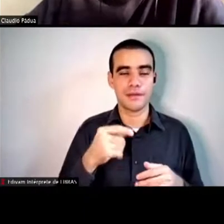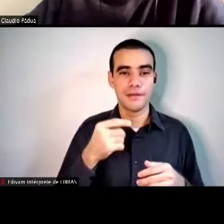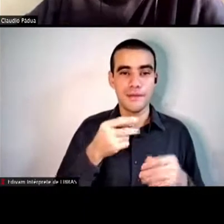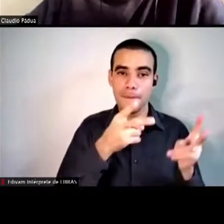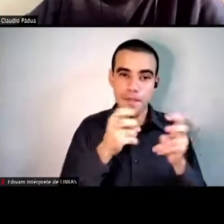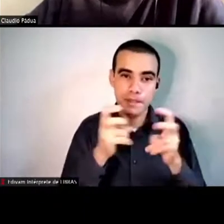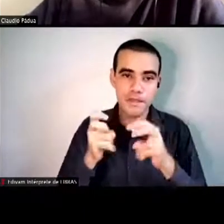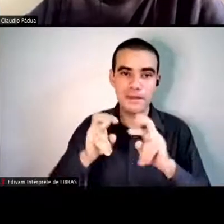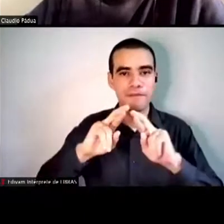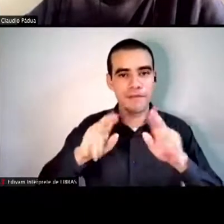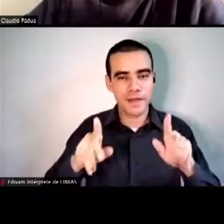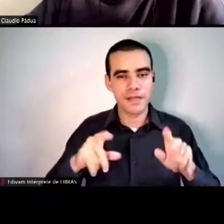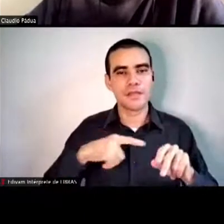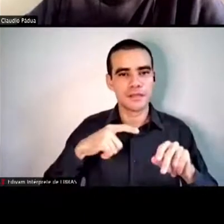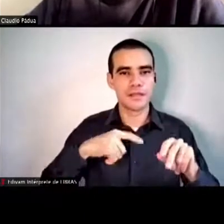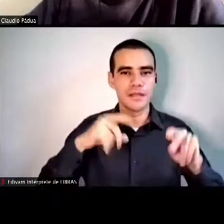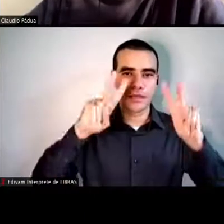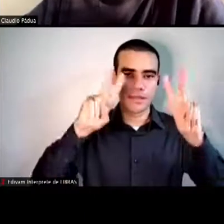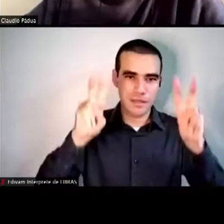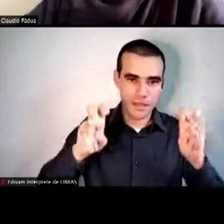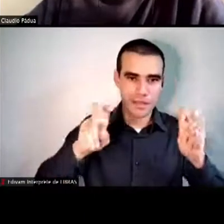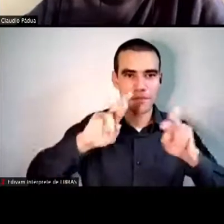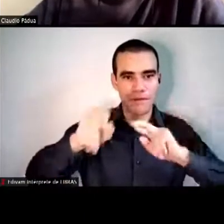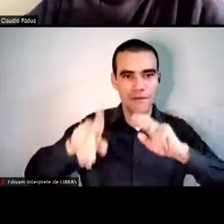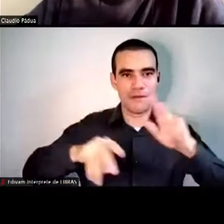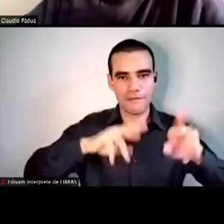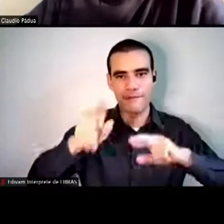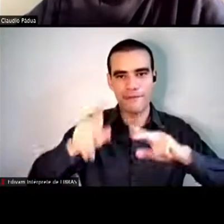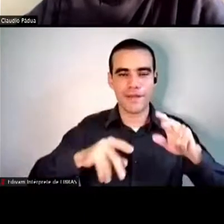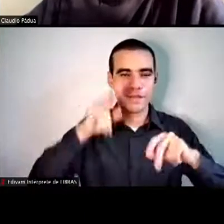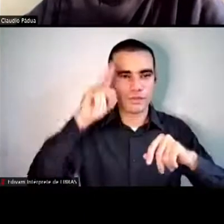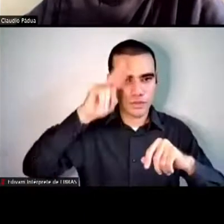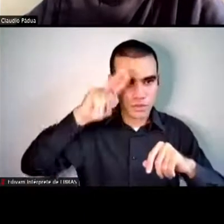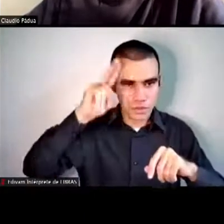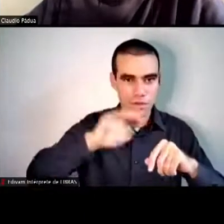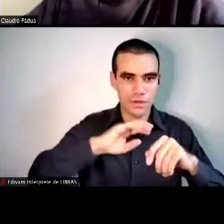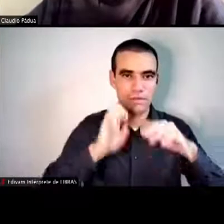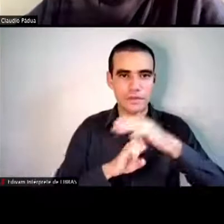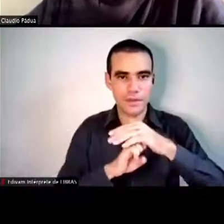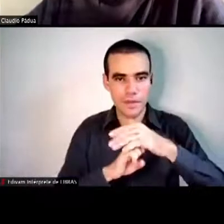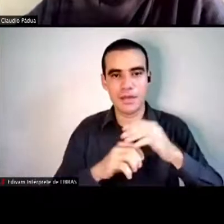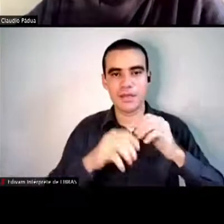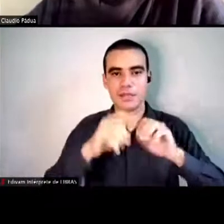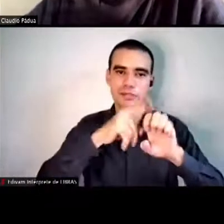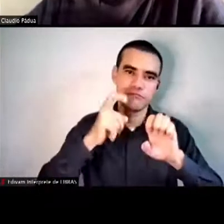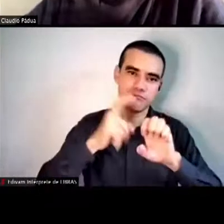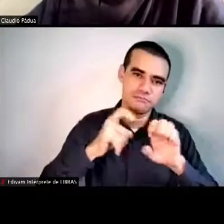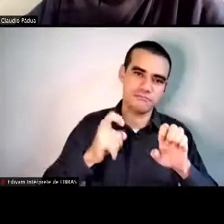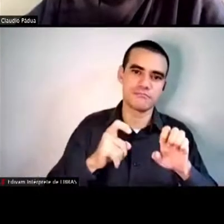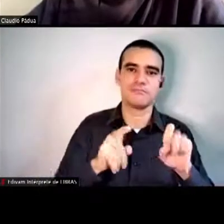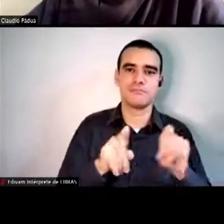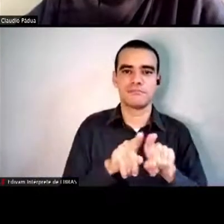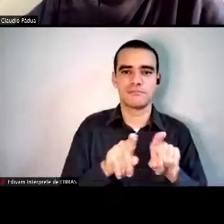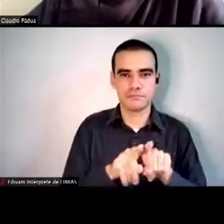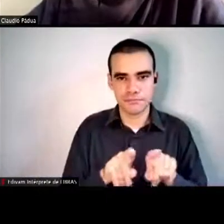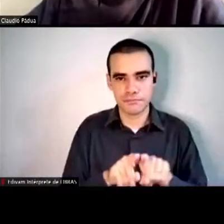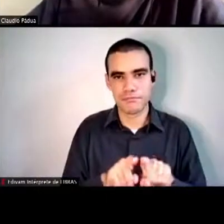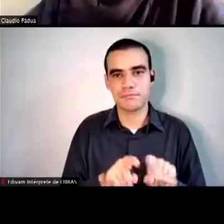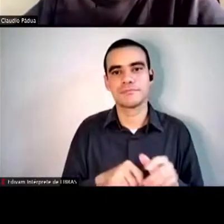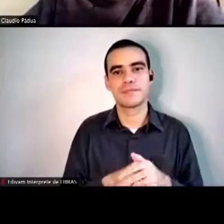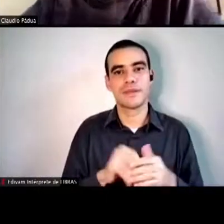for you for our business school. We will have many entrepreneurs that will have cases